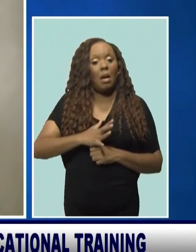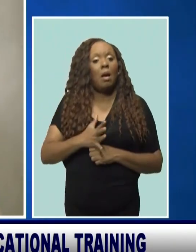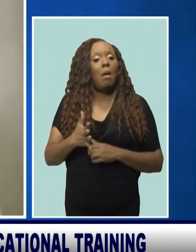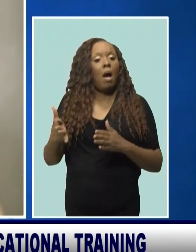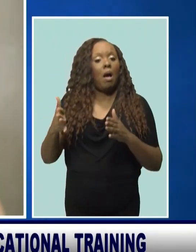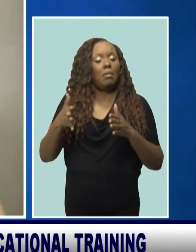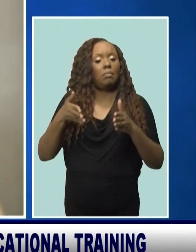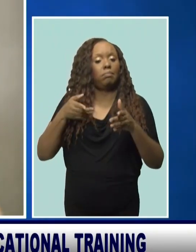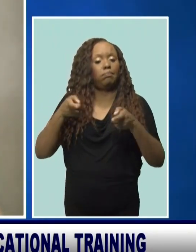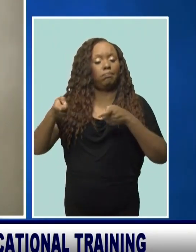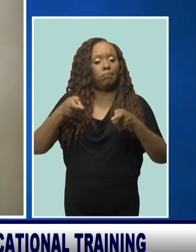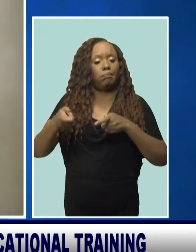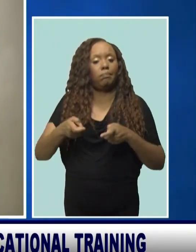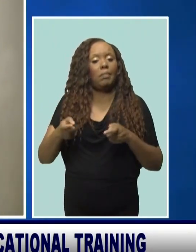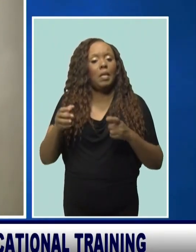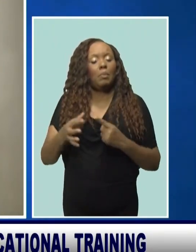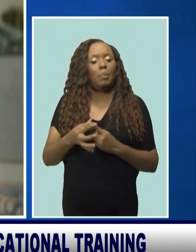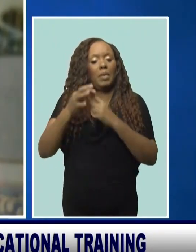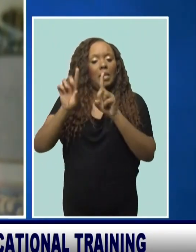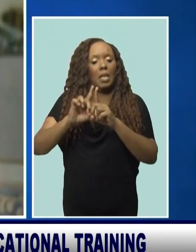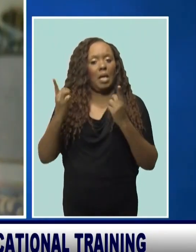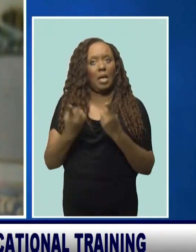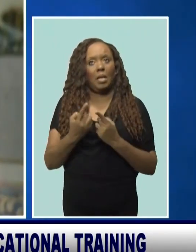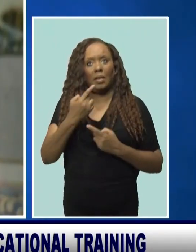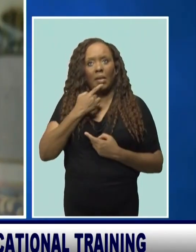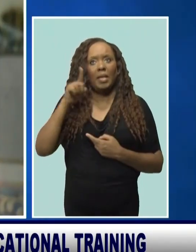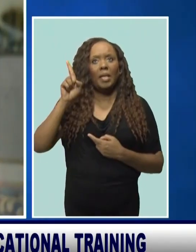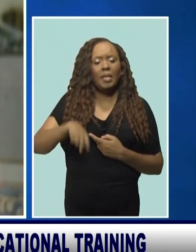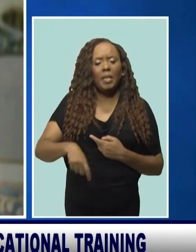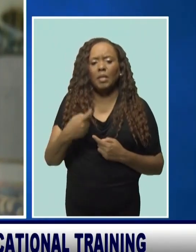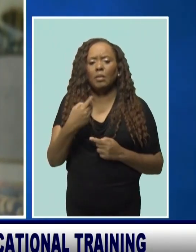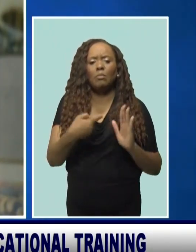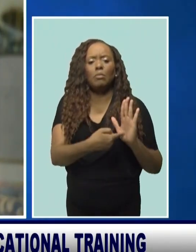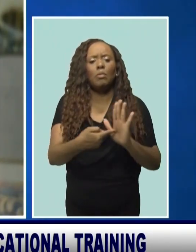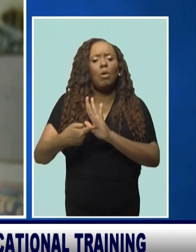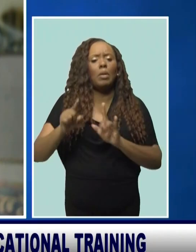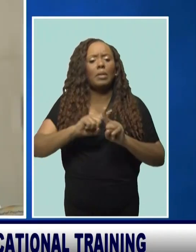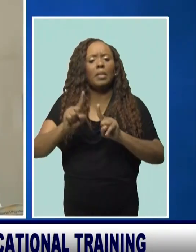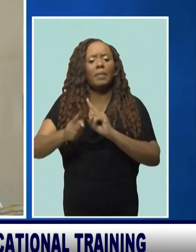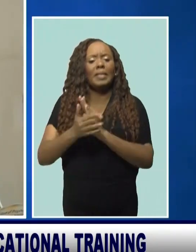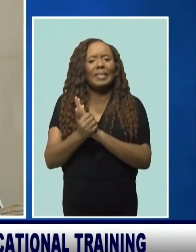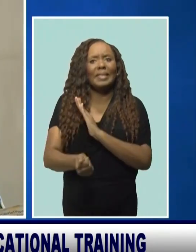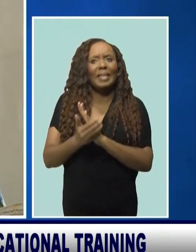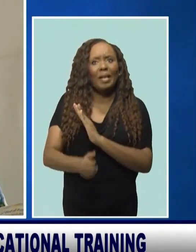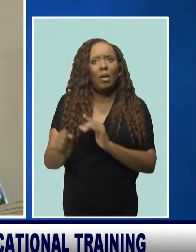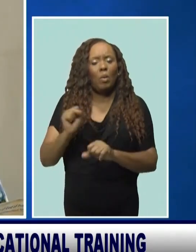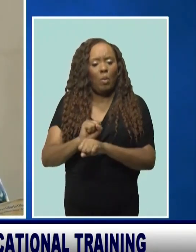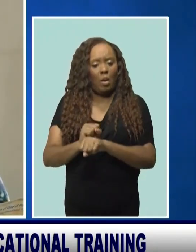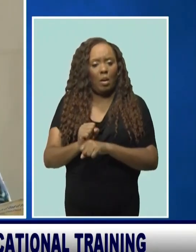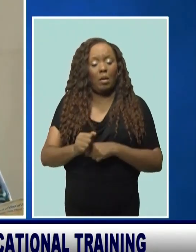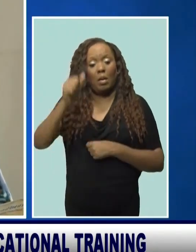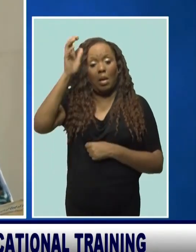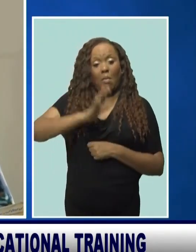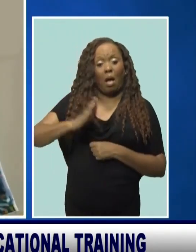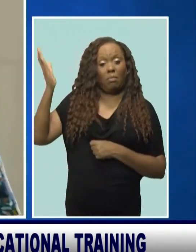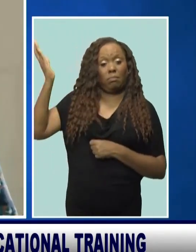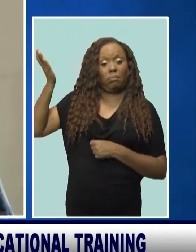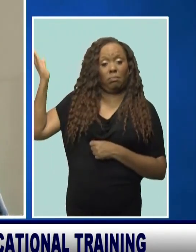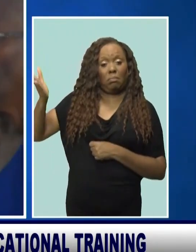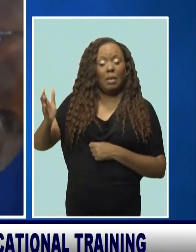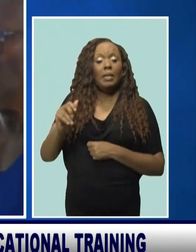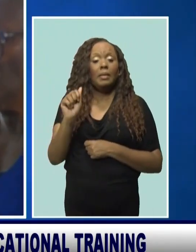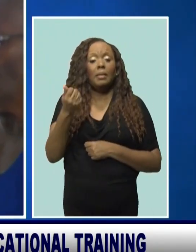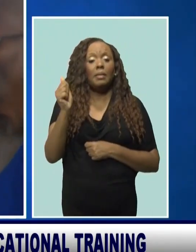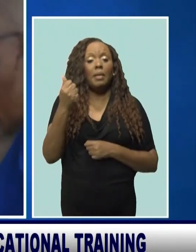more options are explored as the world of work continues to evolve. He was delivering the feature address of the 10th anniversary